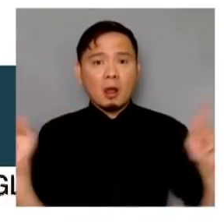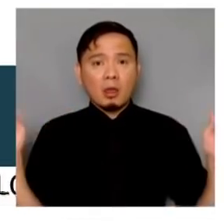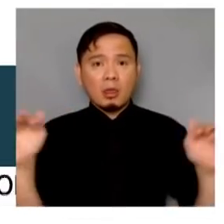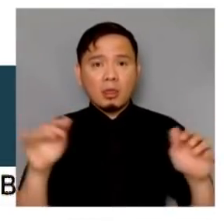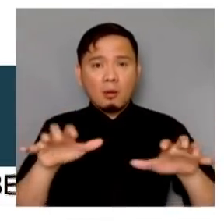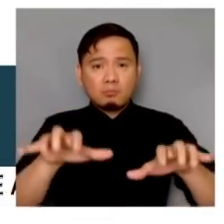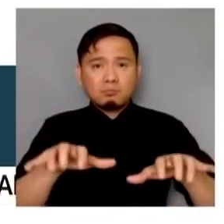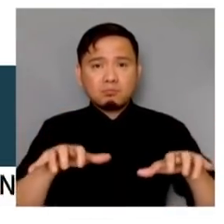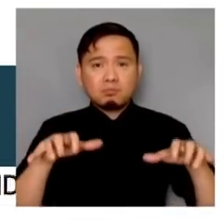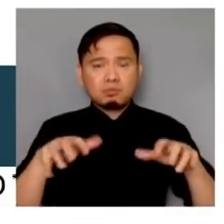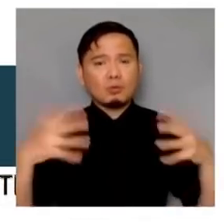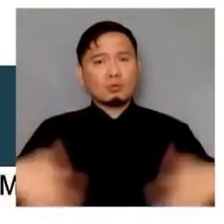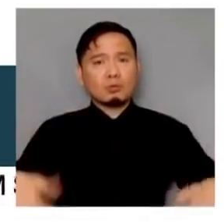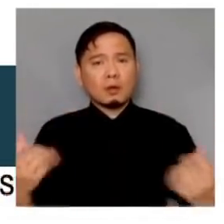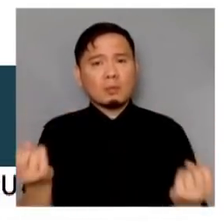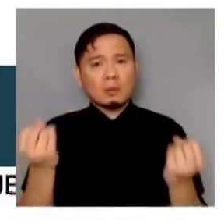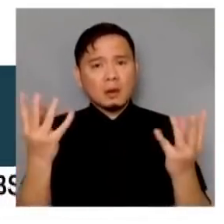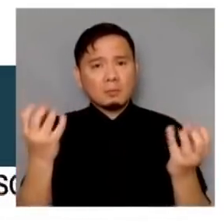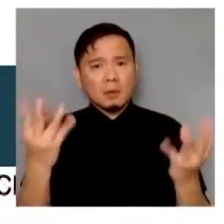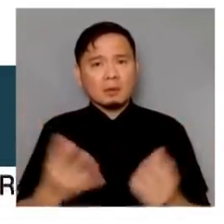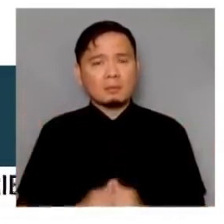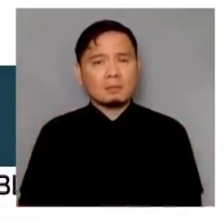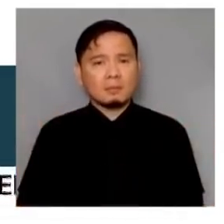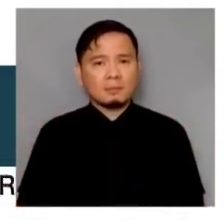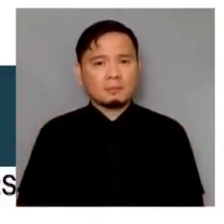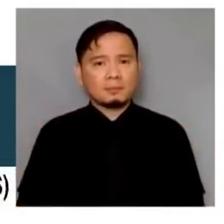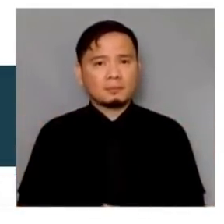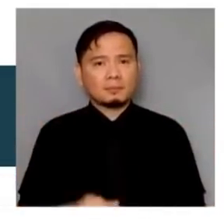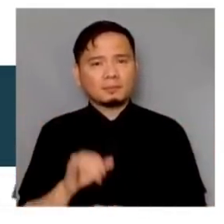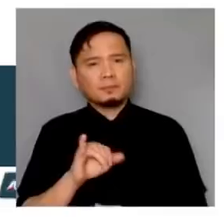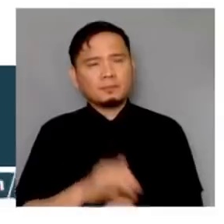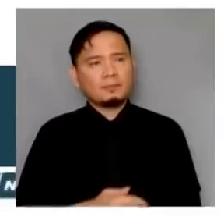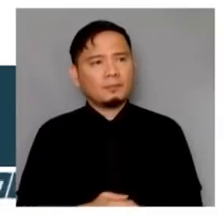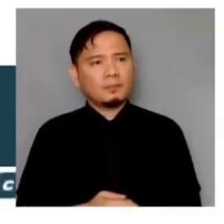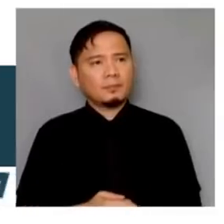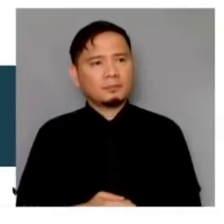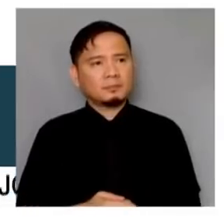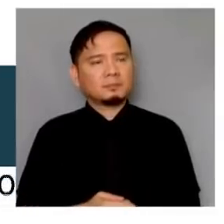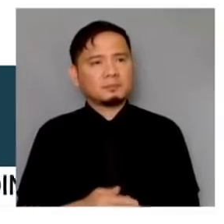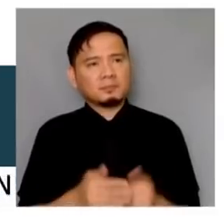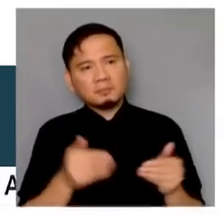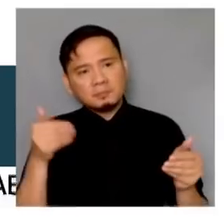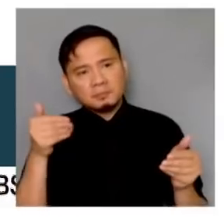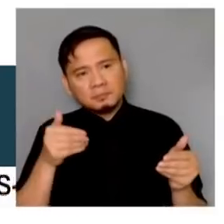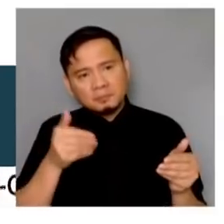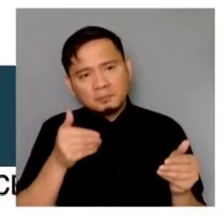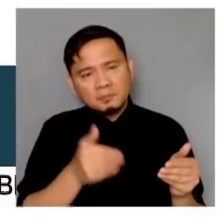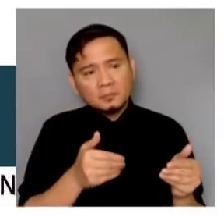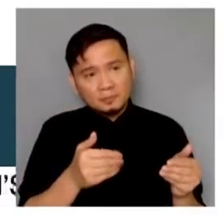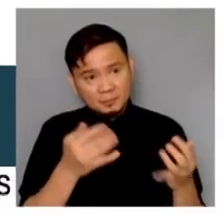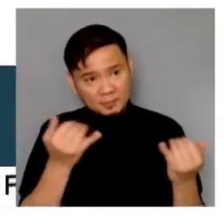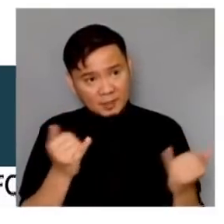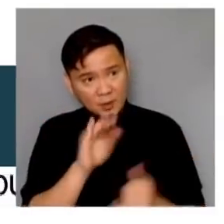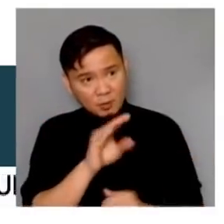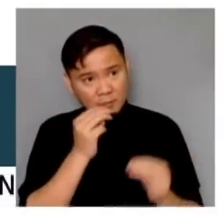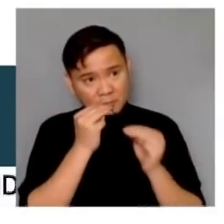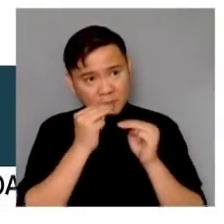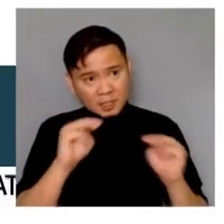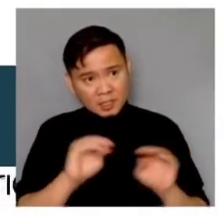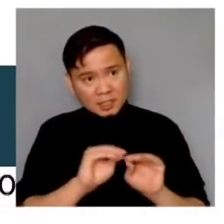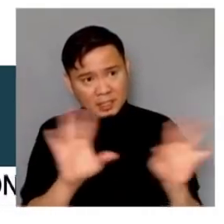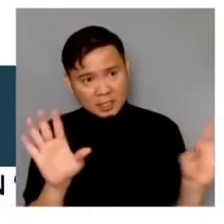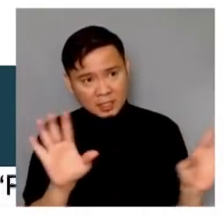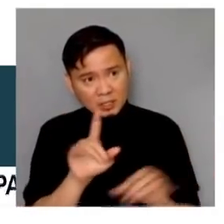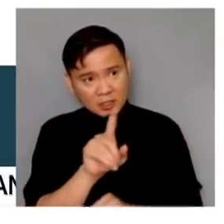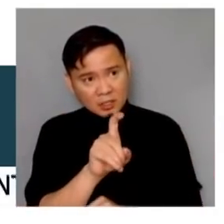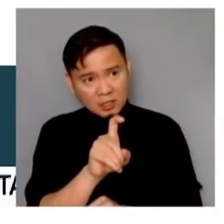big enough also. Mm-hmm. And months into the campaign season, do you feel like you have your message strong